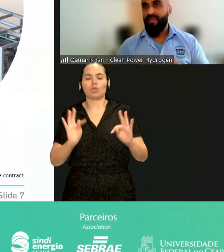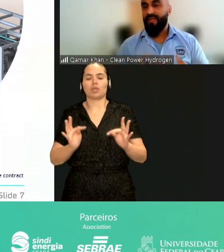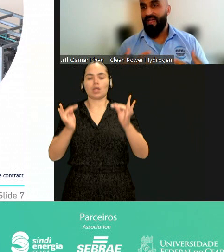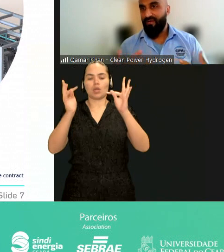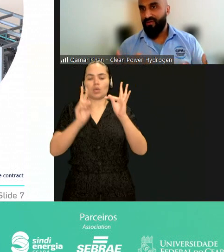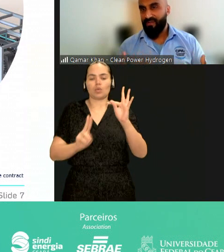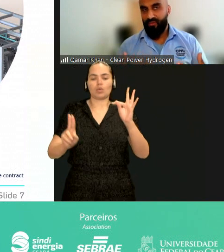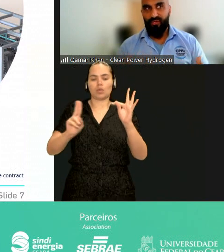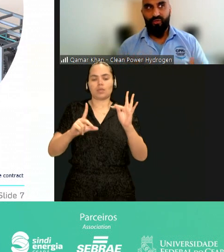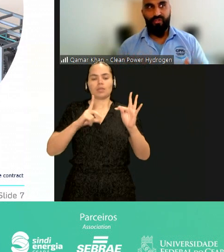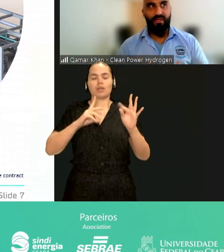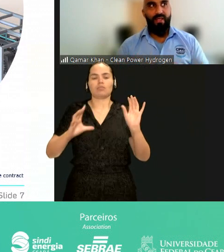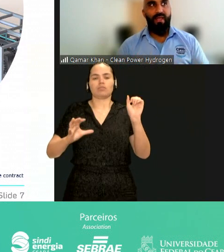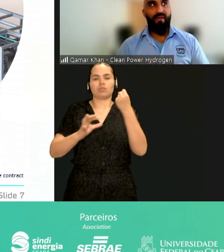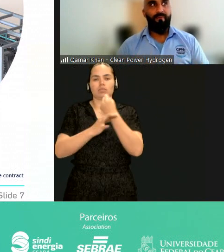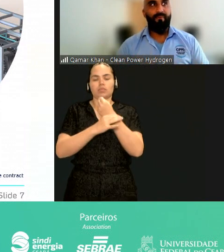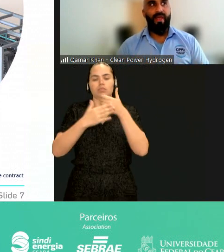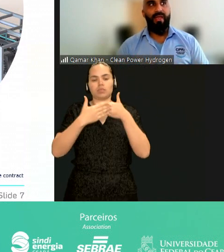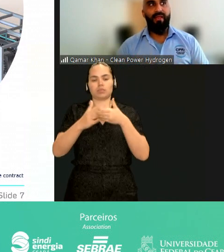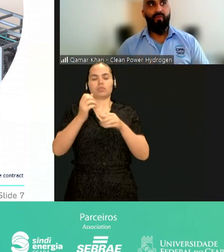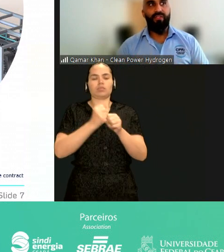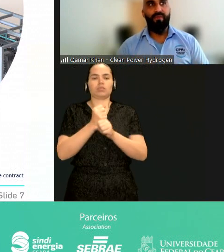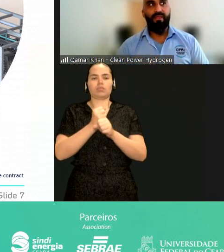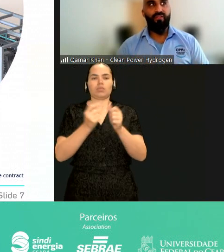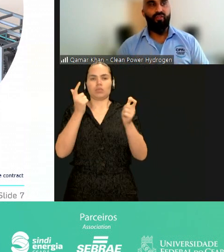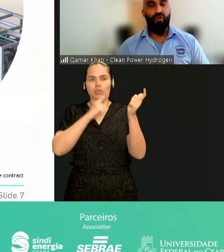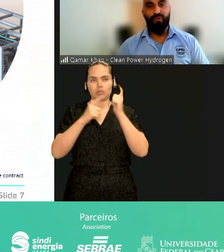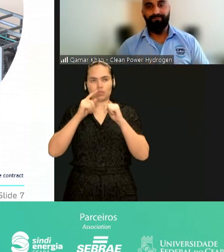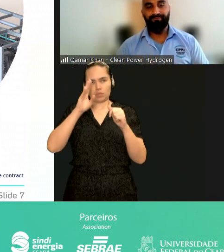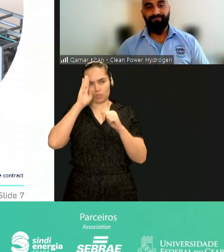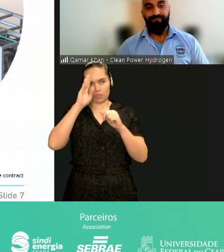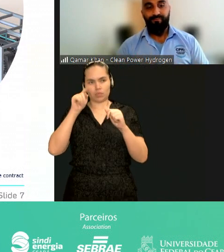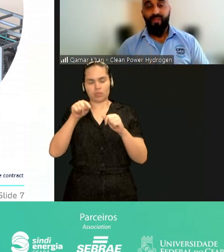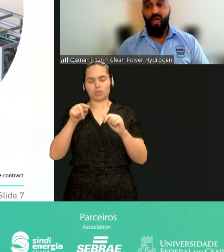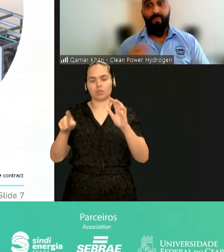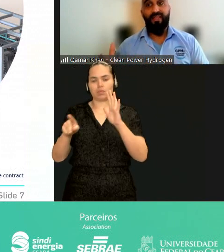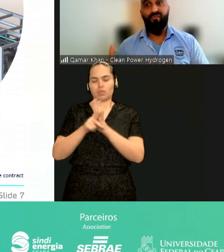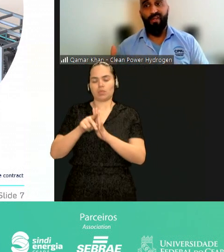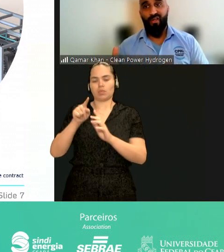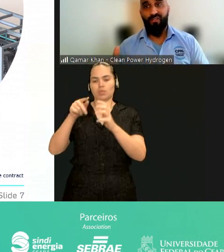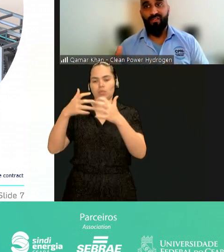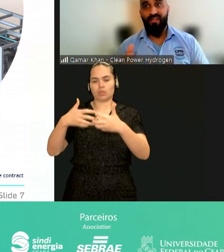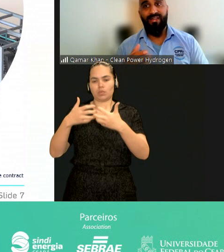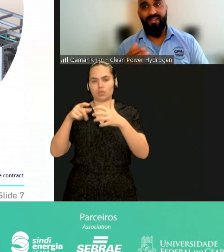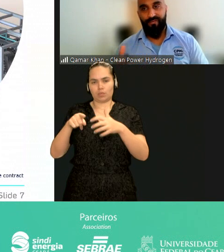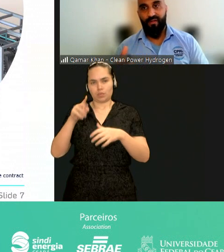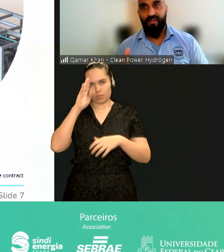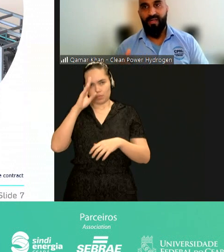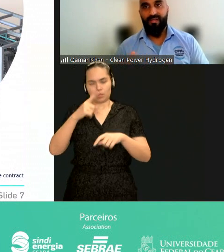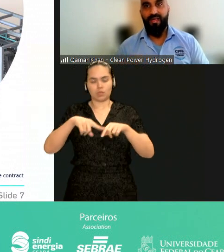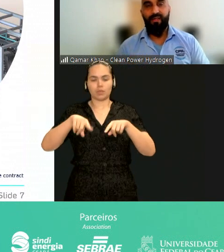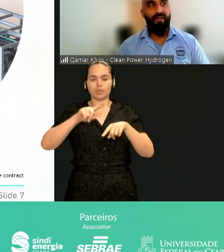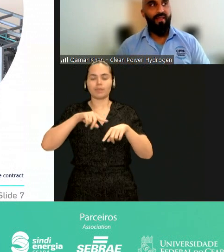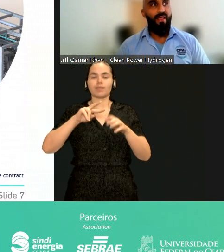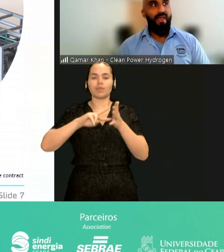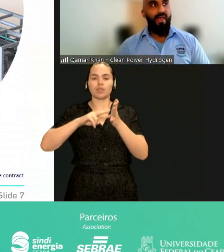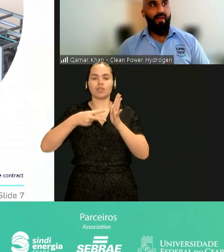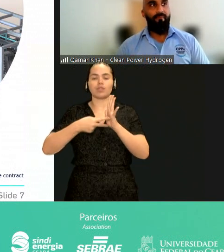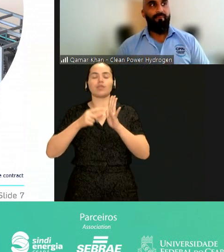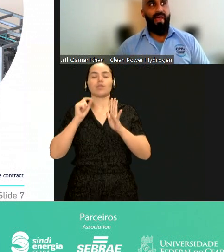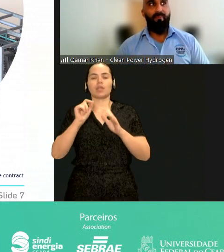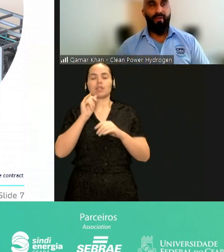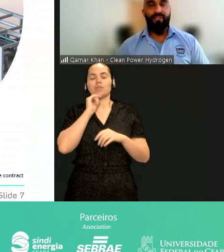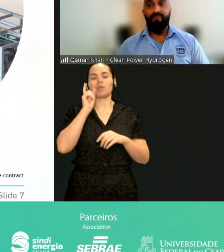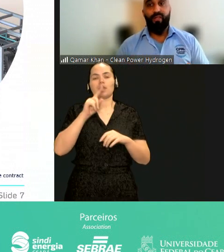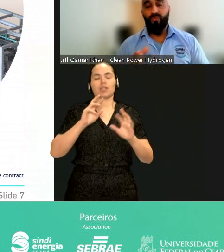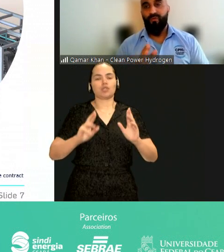where the hydrogen is produced, and which means your OPEX running costs differ entirely.